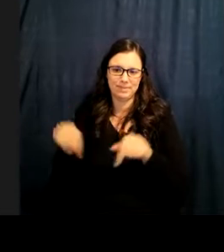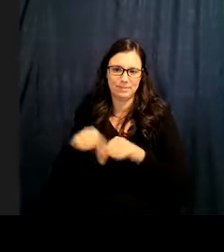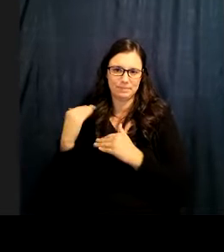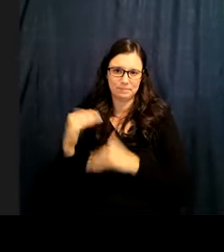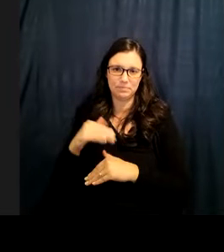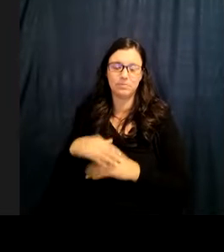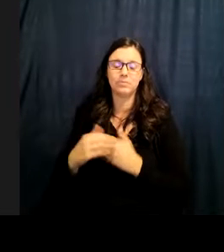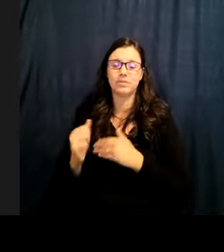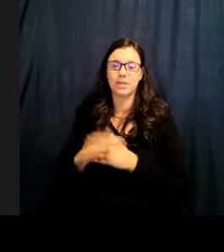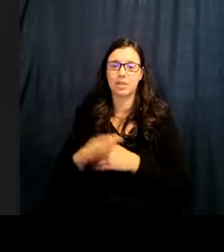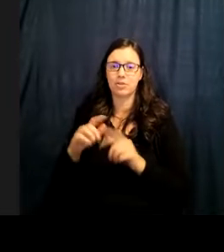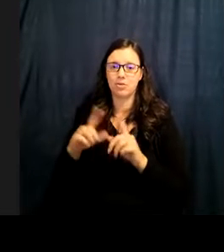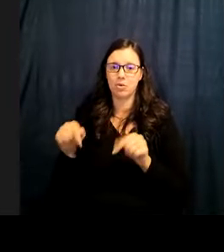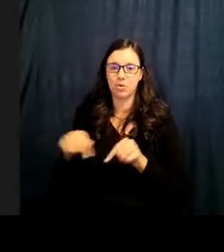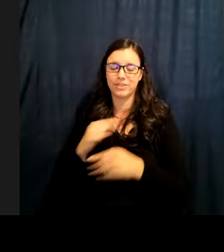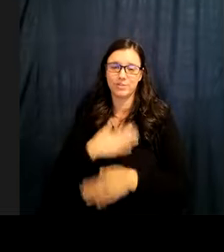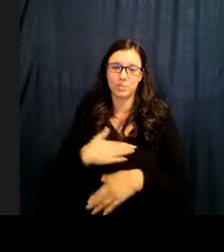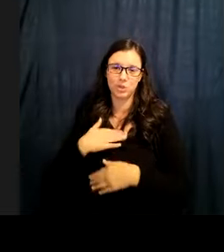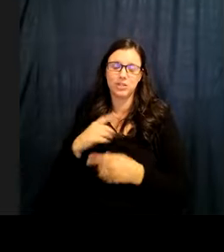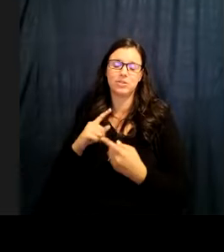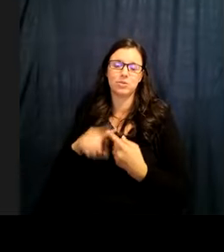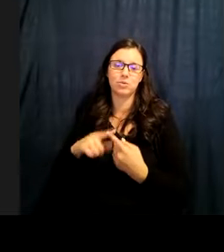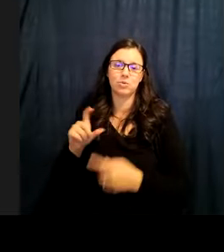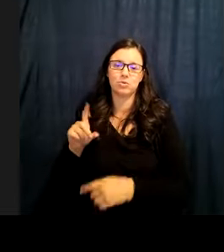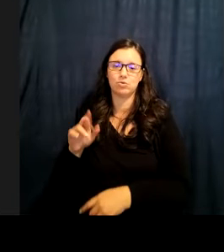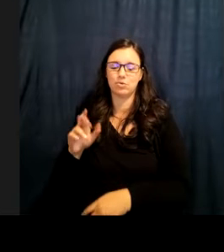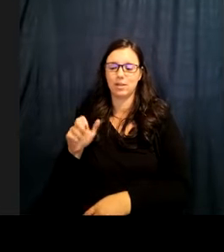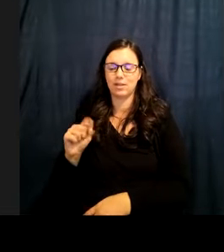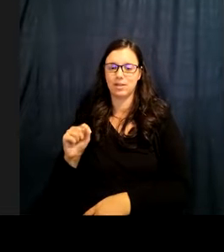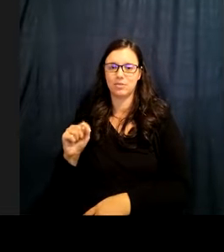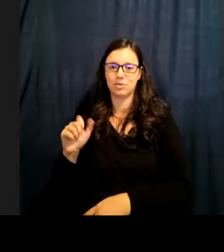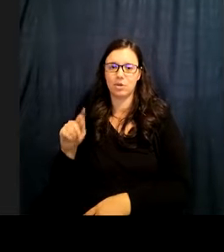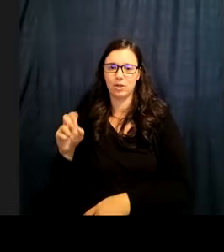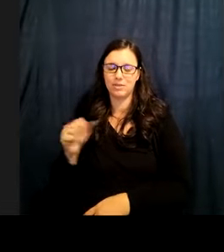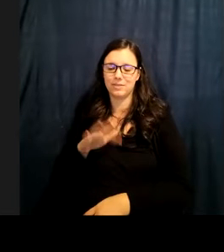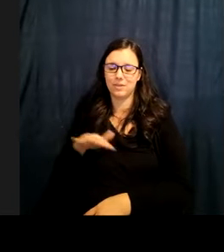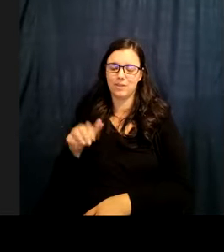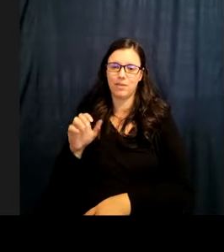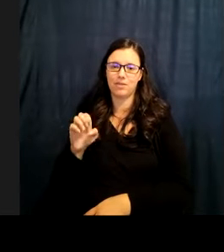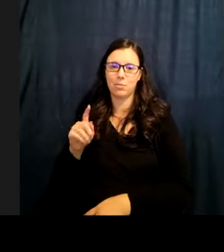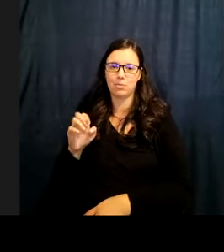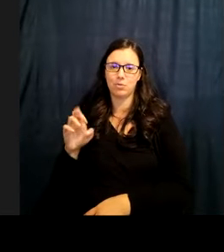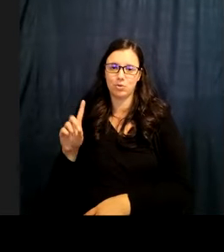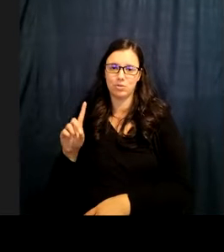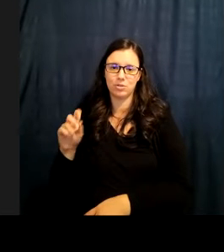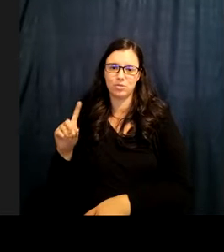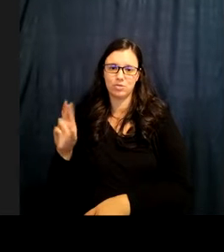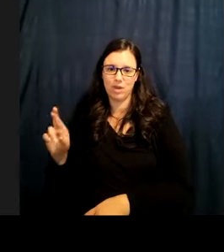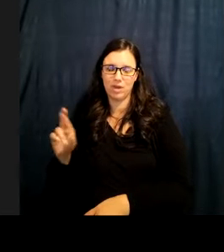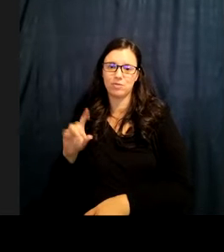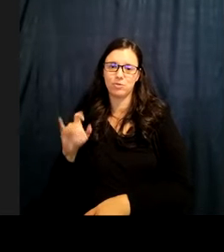to Cards of Appreciation and Love to Draket Arts at 55 Emerald Drive, Draket, Massachusetts,